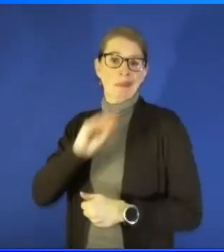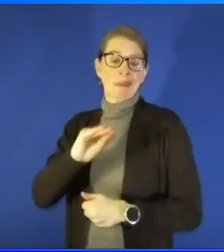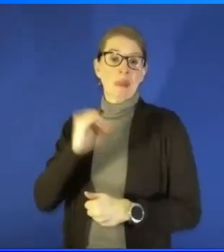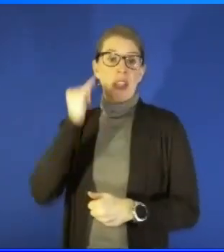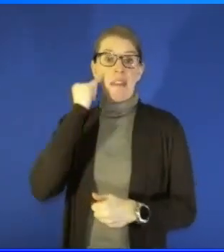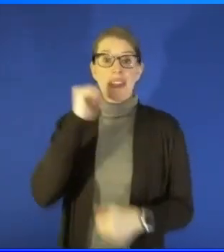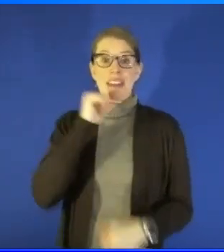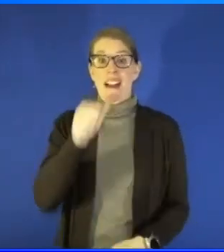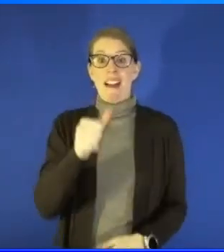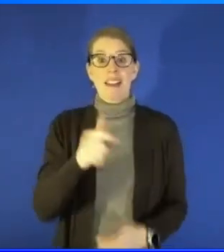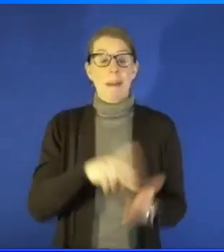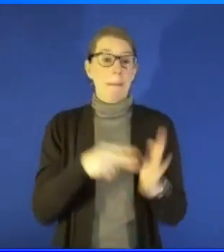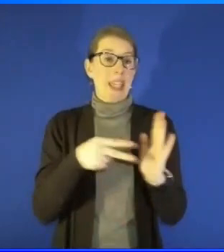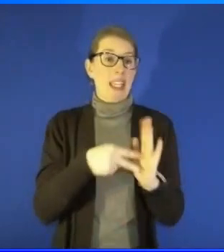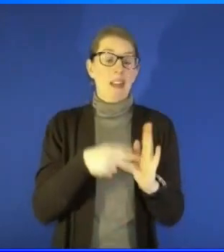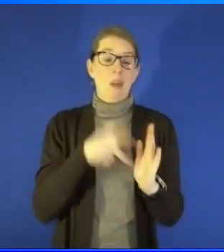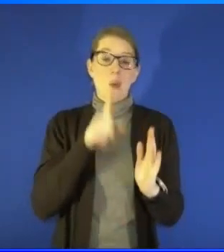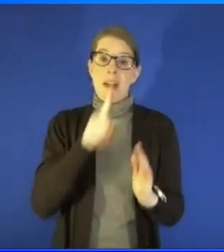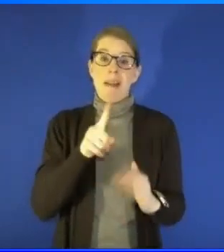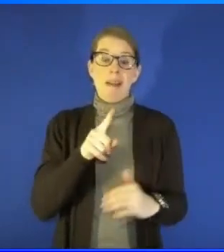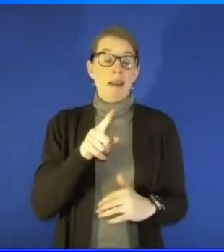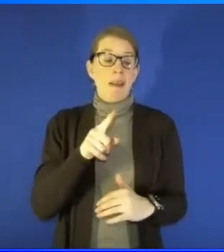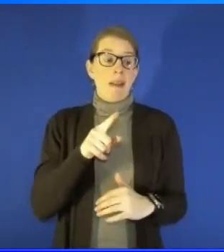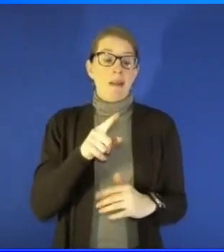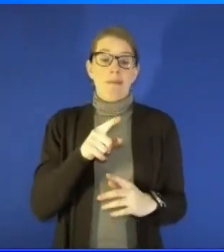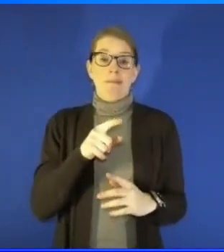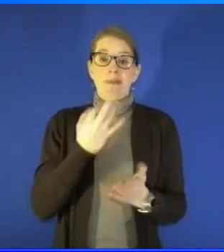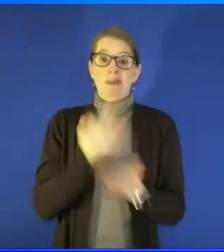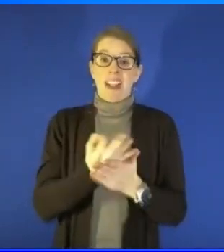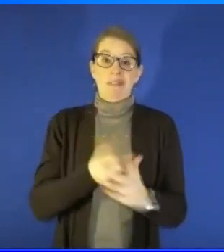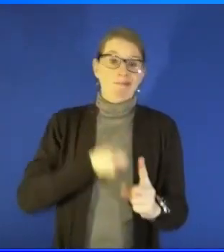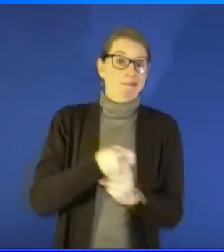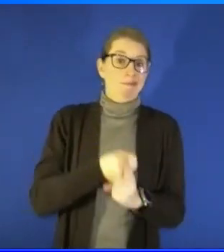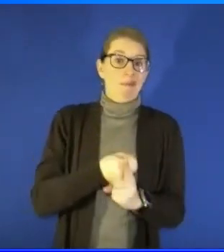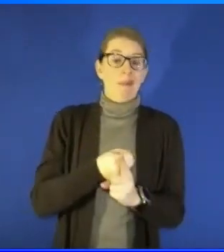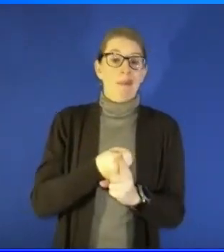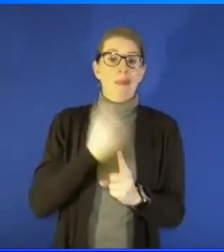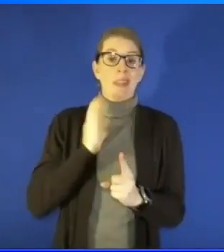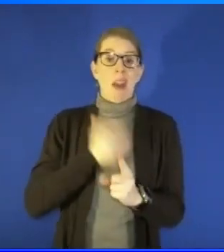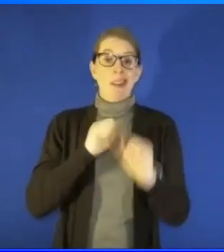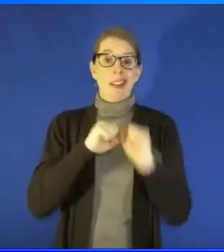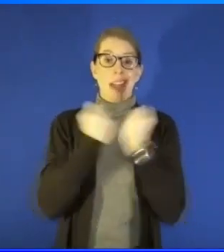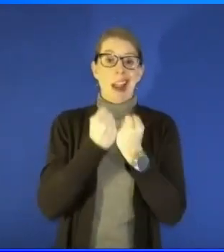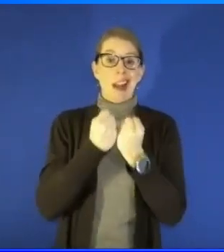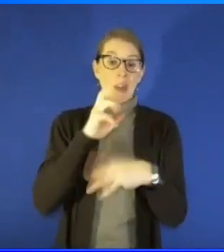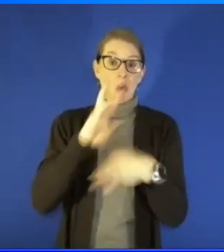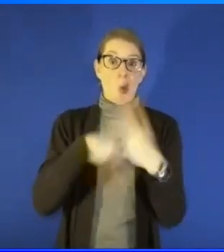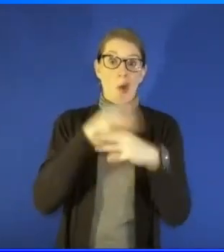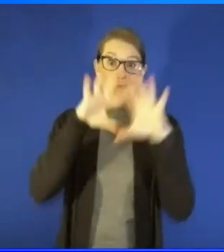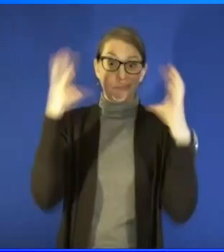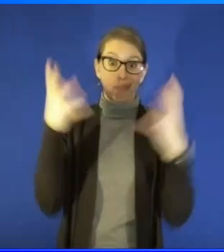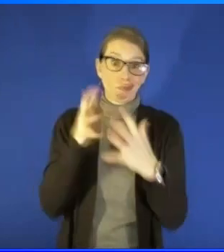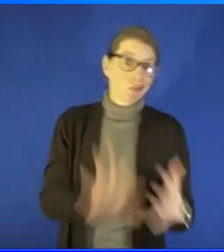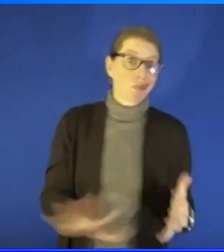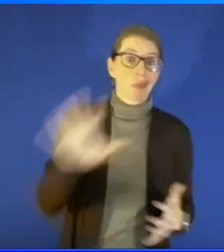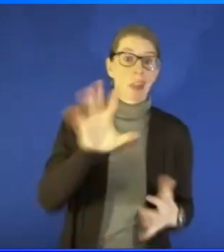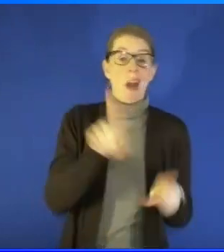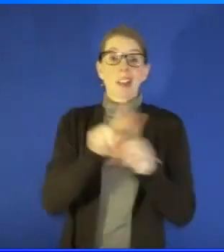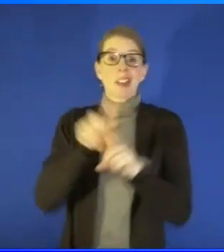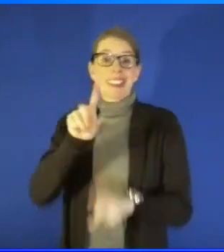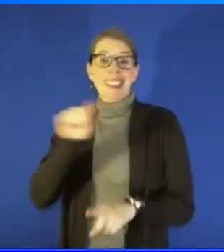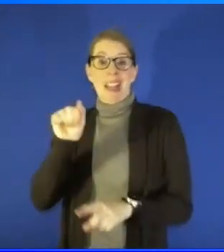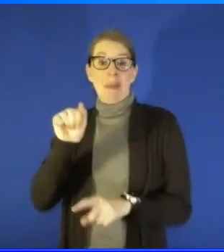is really going to have a true financial impact on our society worldwide. It's going to have a really disabling effect on